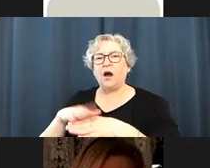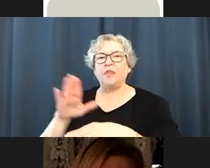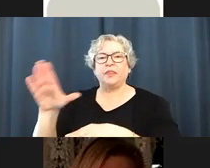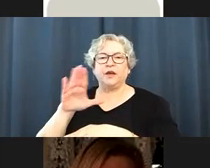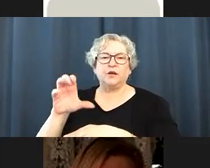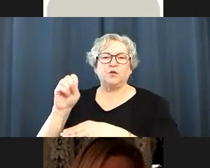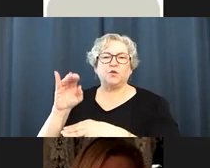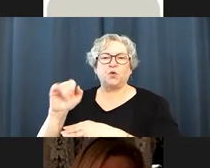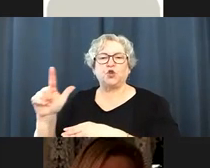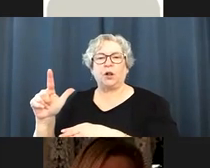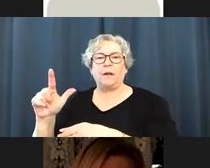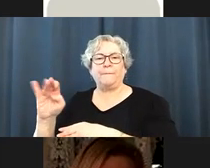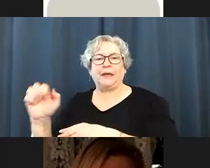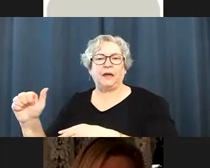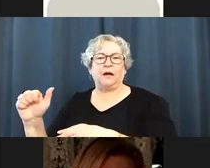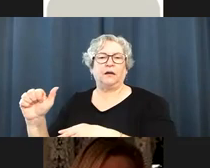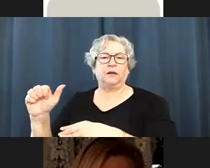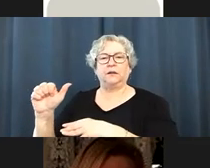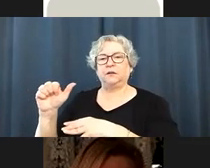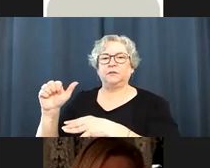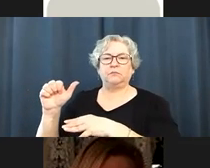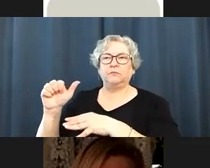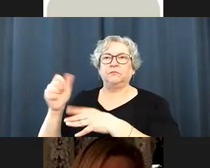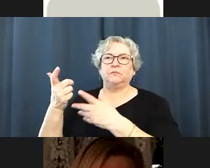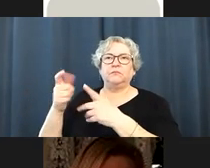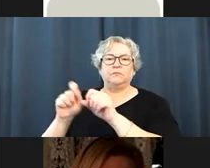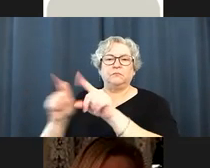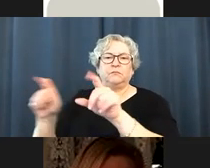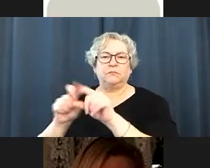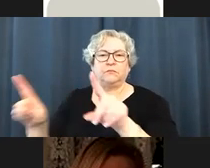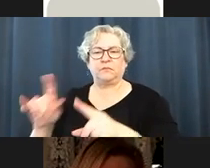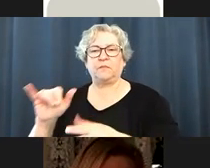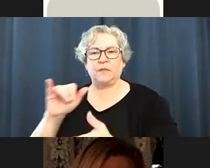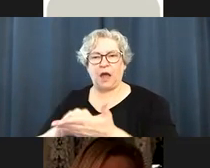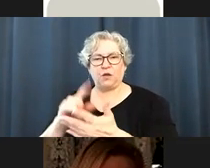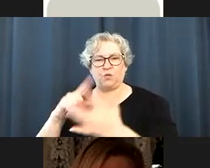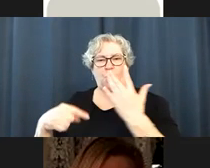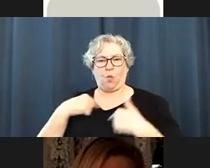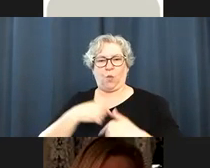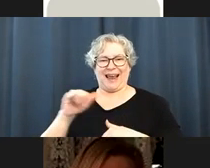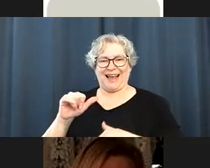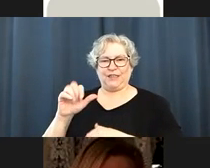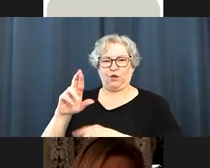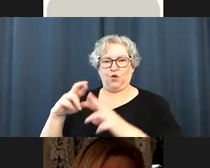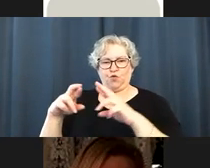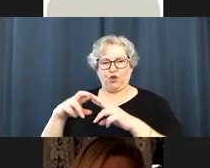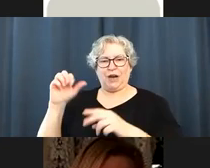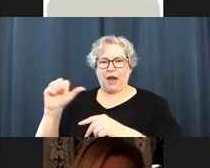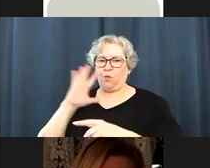media platforms. So those are the deliverables that we as a group in Region A will be doing every year